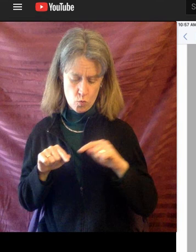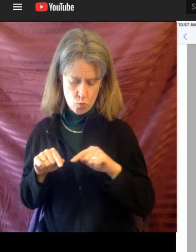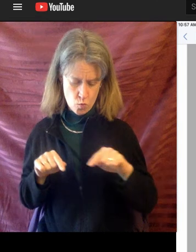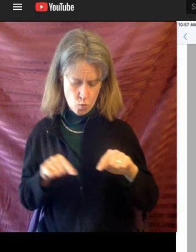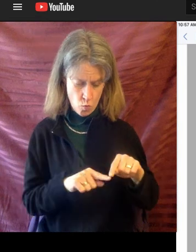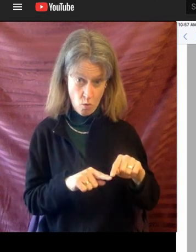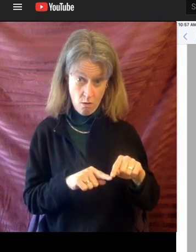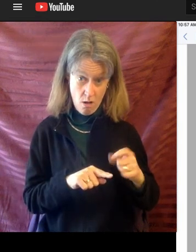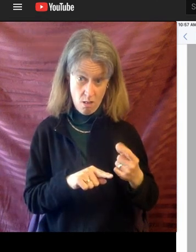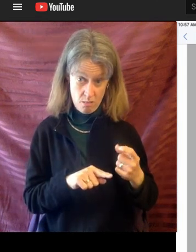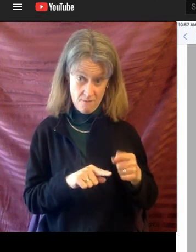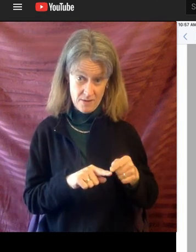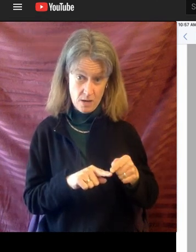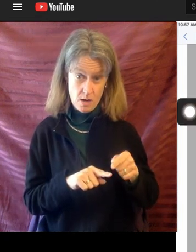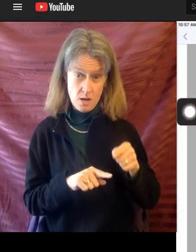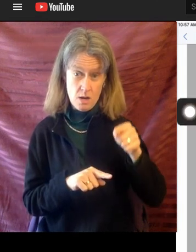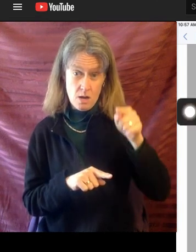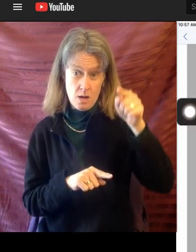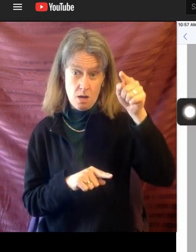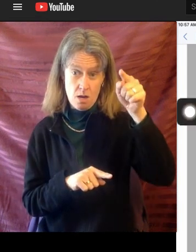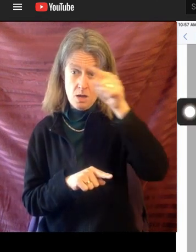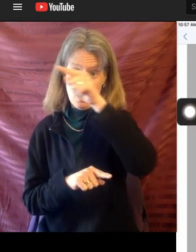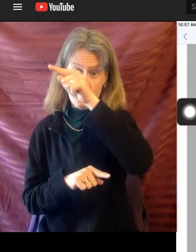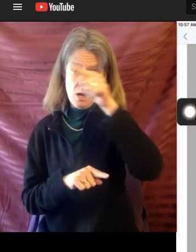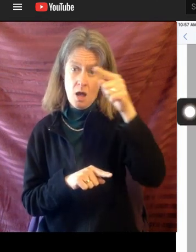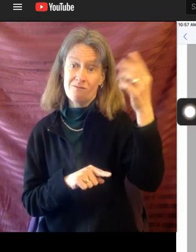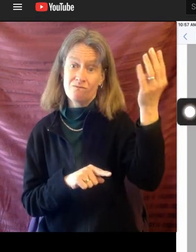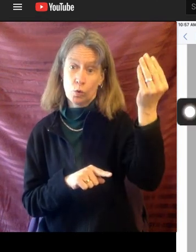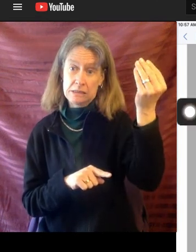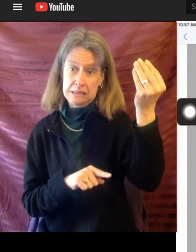11, 14.